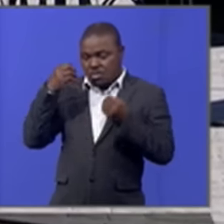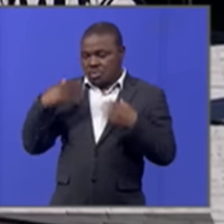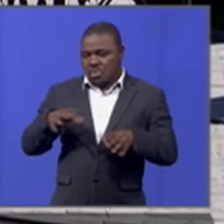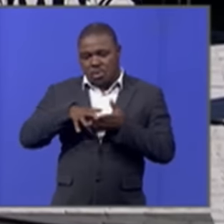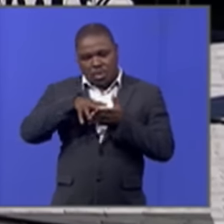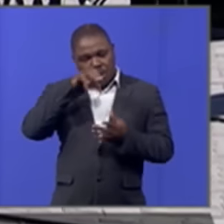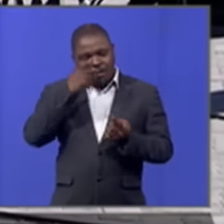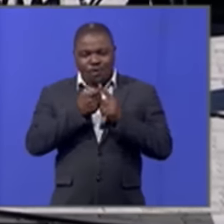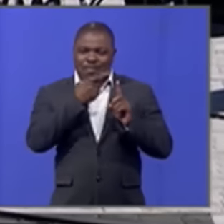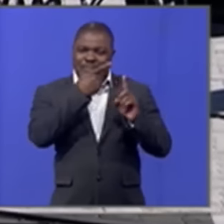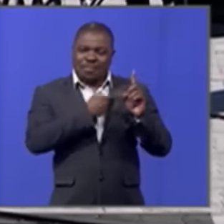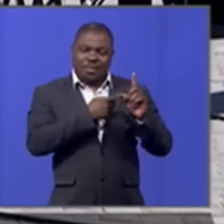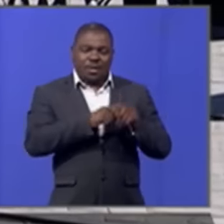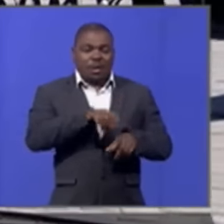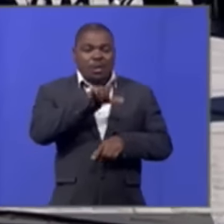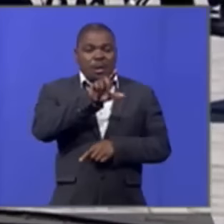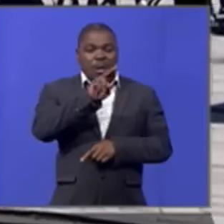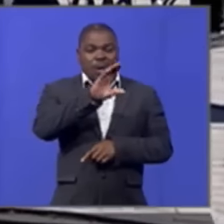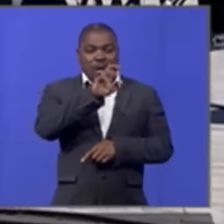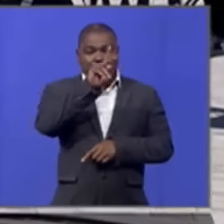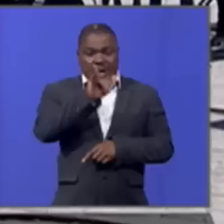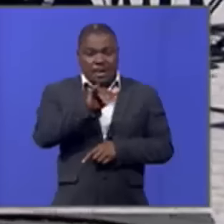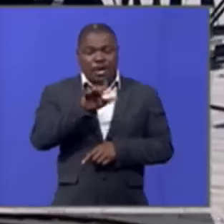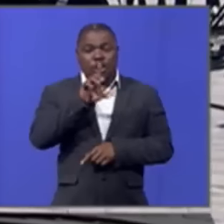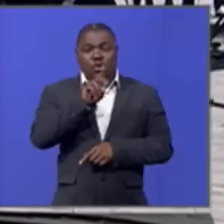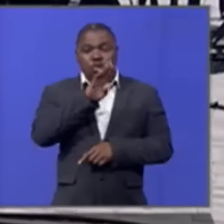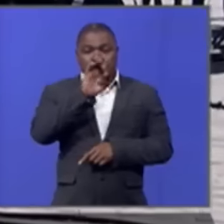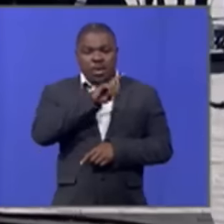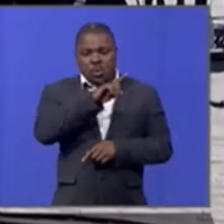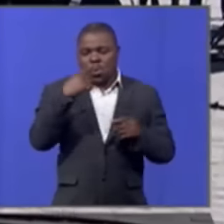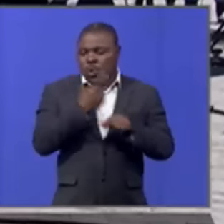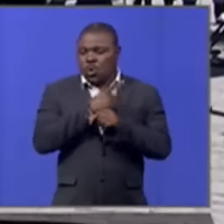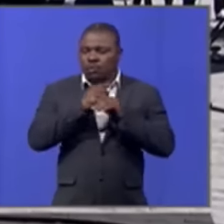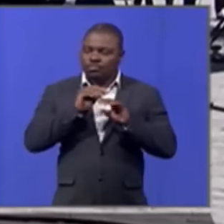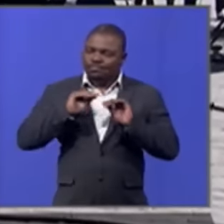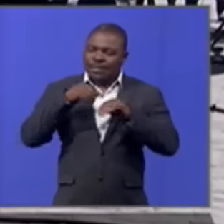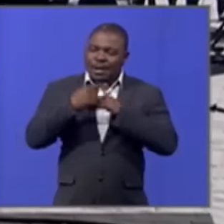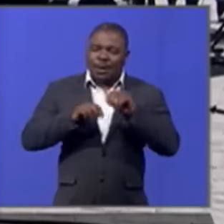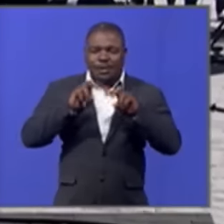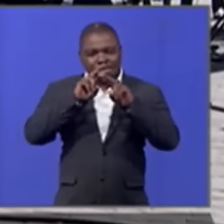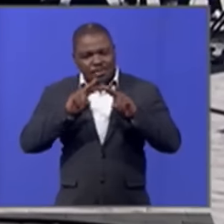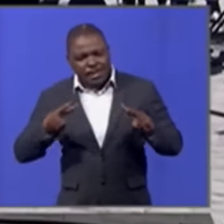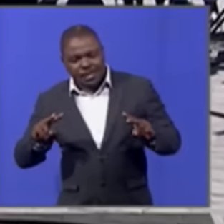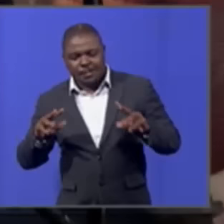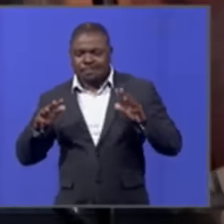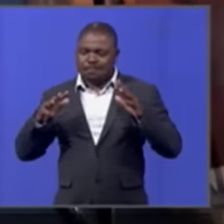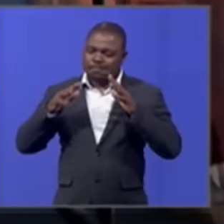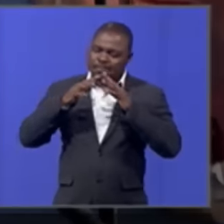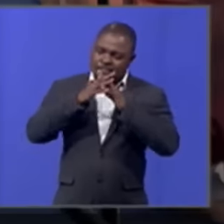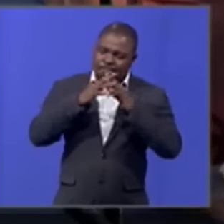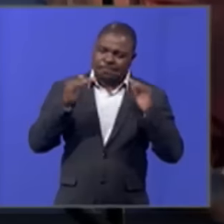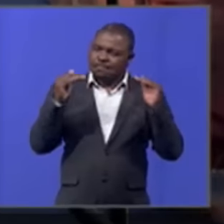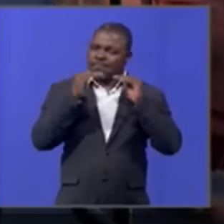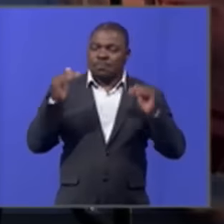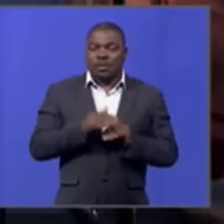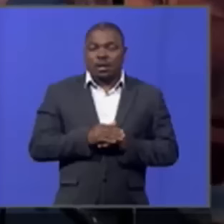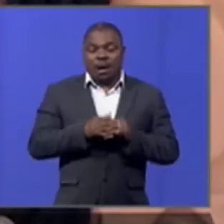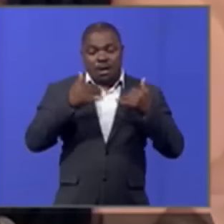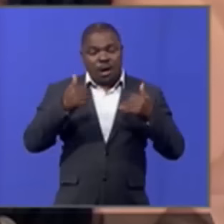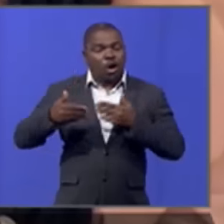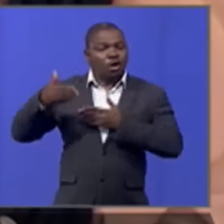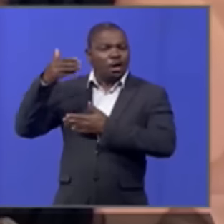him. Mino wa ga Lucky Dube o na le molaetsa wa kagiso, kitlano le bosiamisi. Boswa jwa gagwe ga